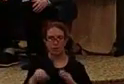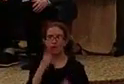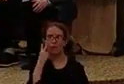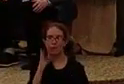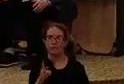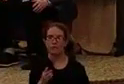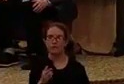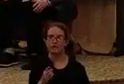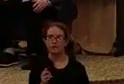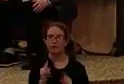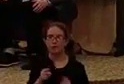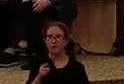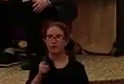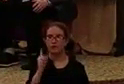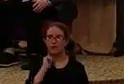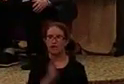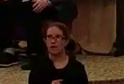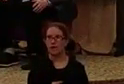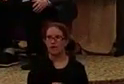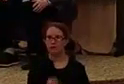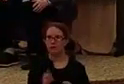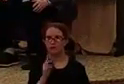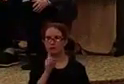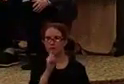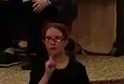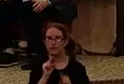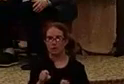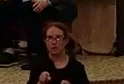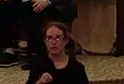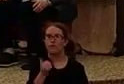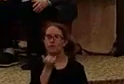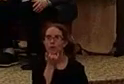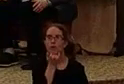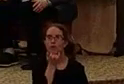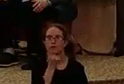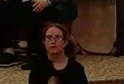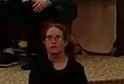like it was going right, was really going wrong.